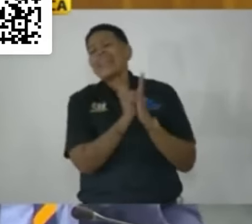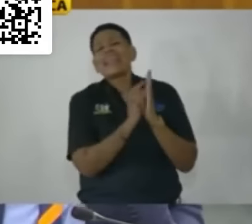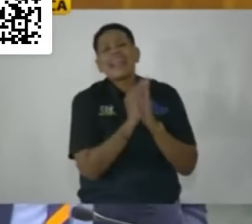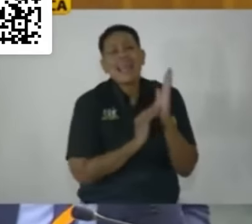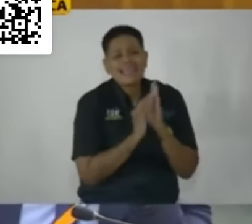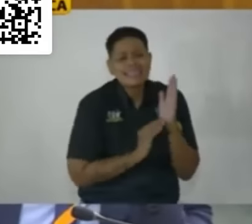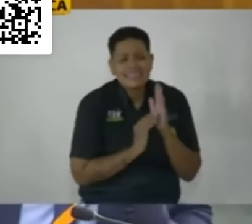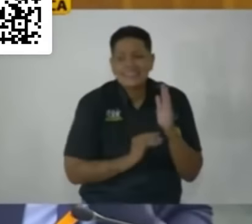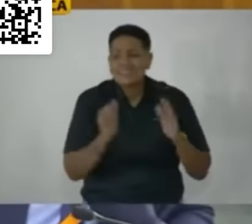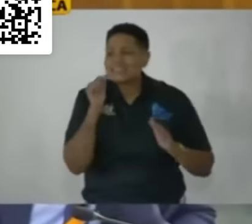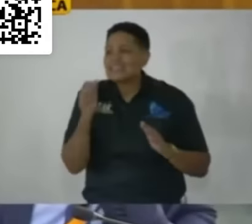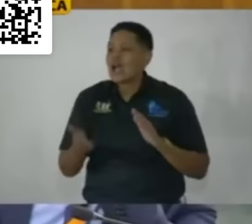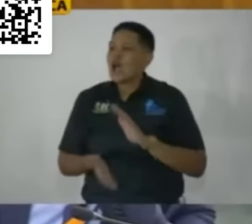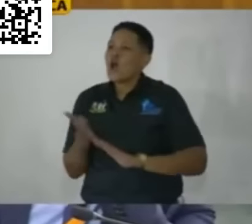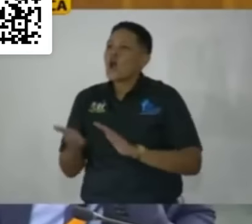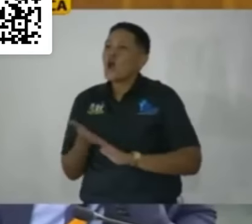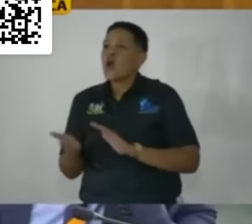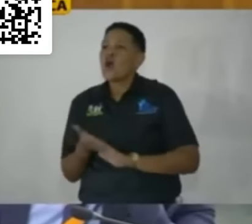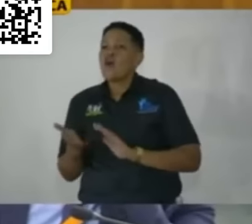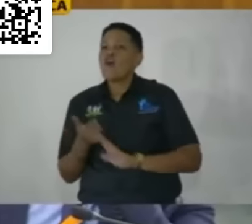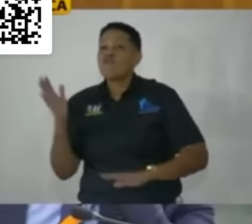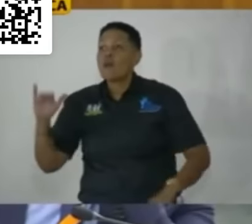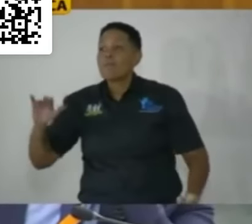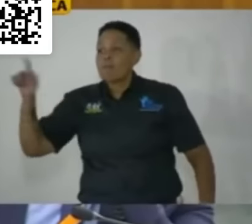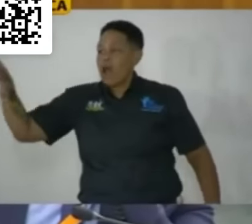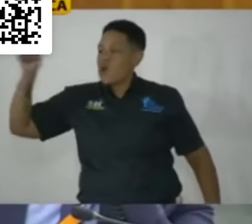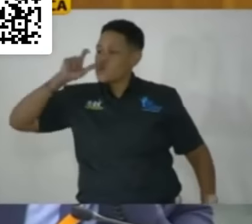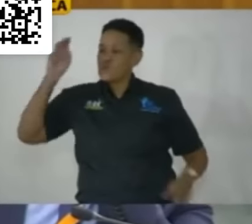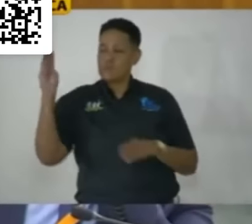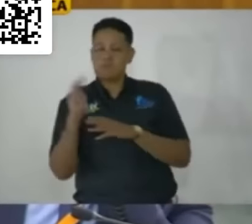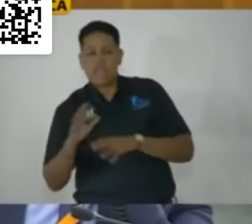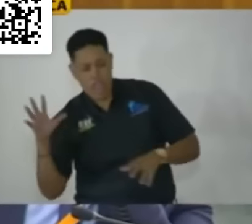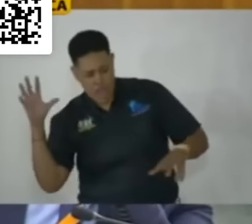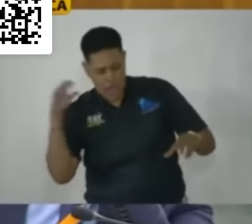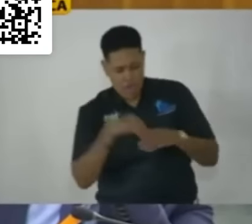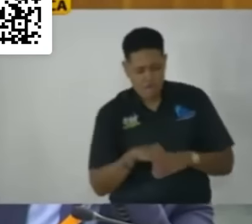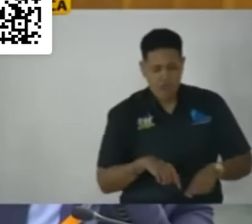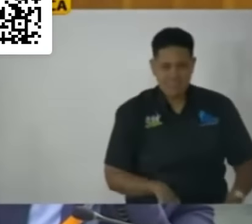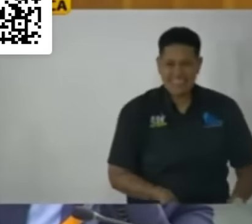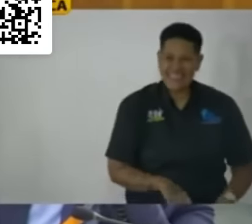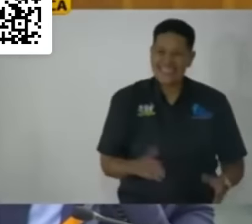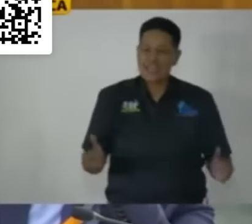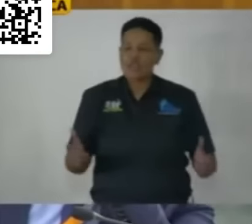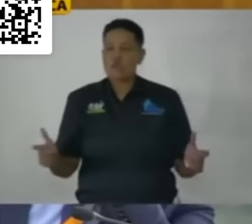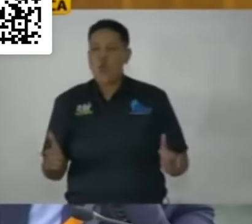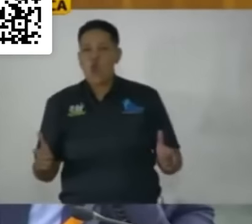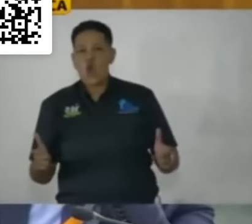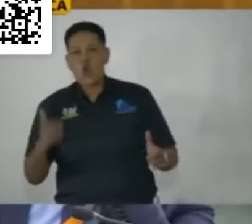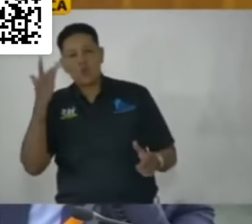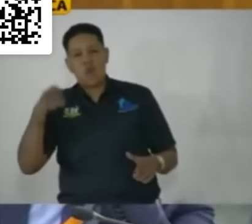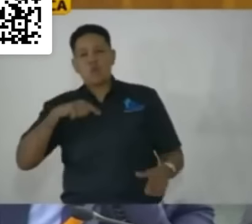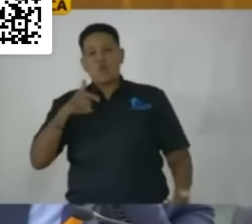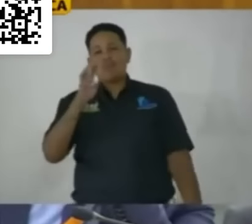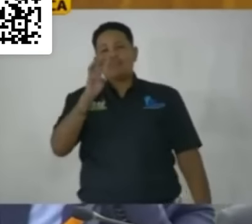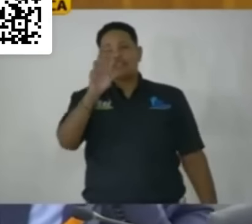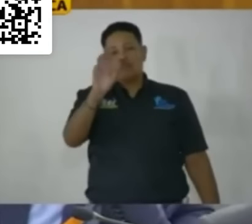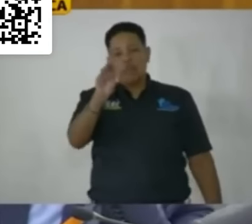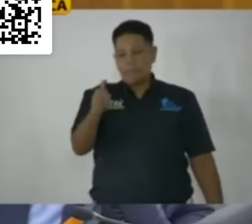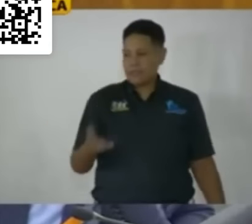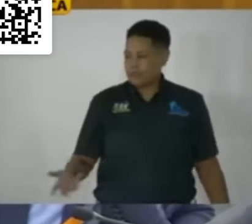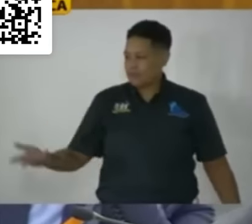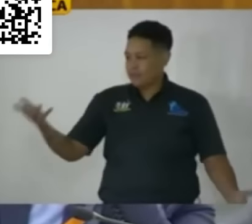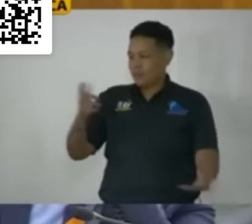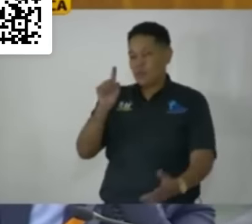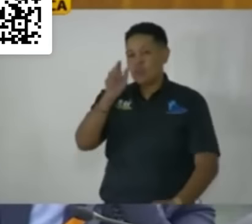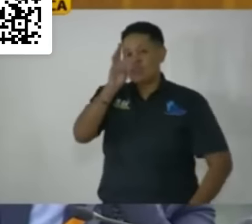not overrun by the executive, as is the case here, because we only have 63.